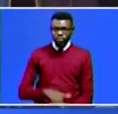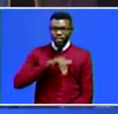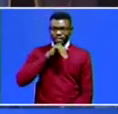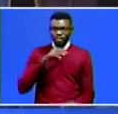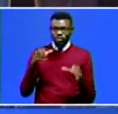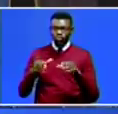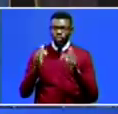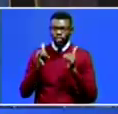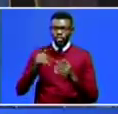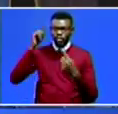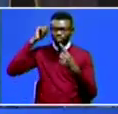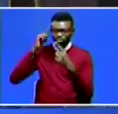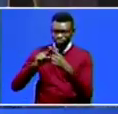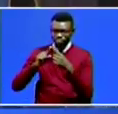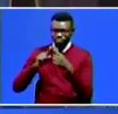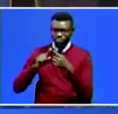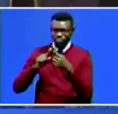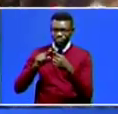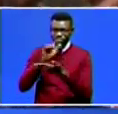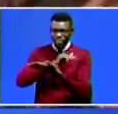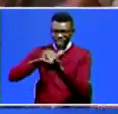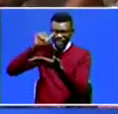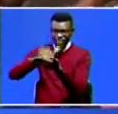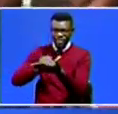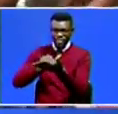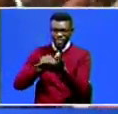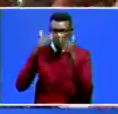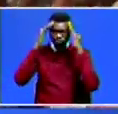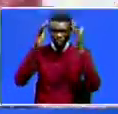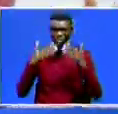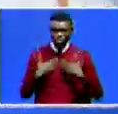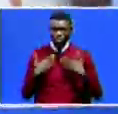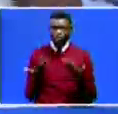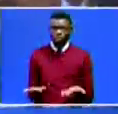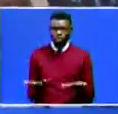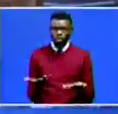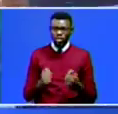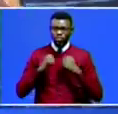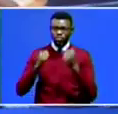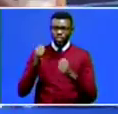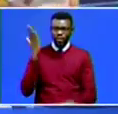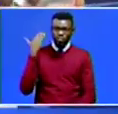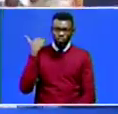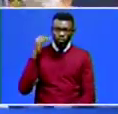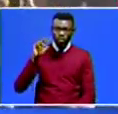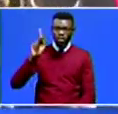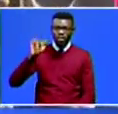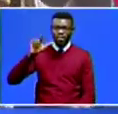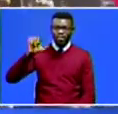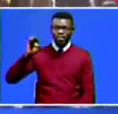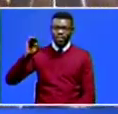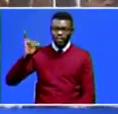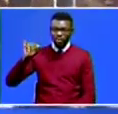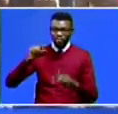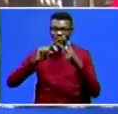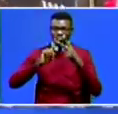Odinga ikilenga jimbo la kati pia kupitia wakali wakale siasani kama vile aliyekuwa naibu waziri wa elimu Kilemi Mwiria, naibu gavana